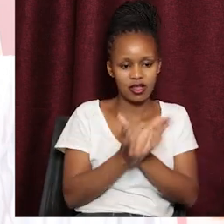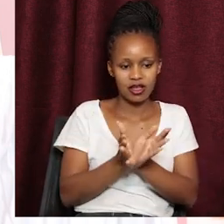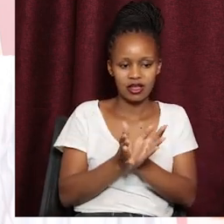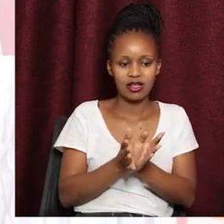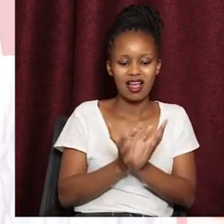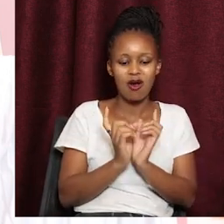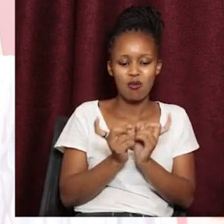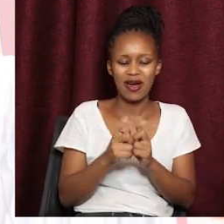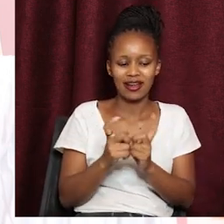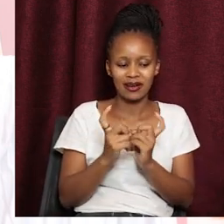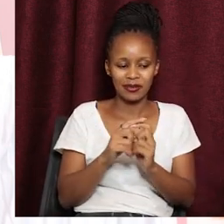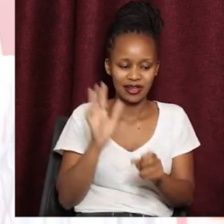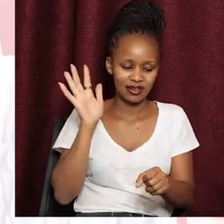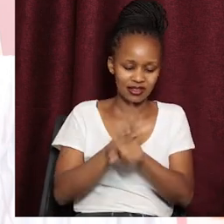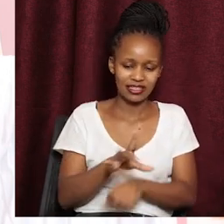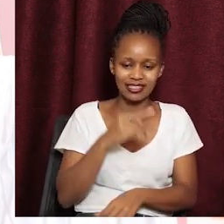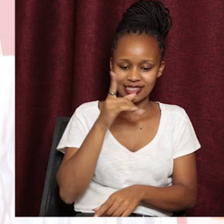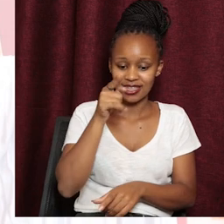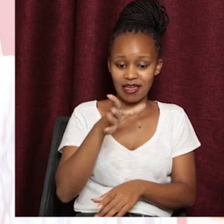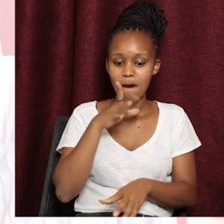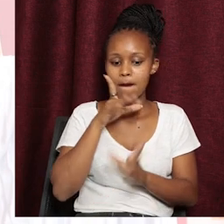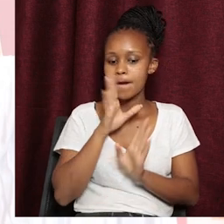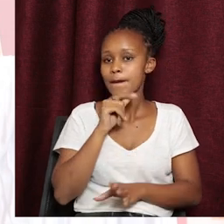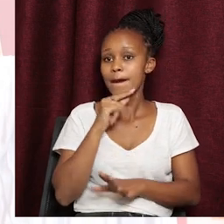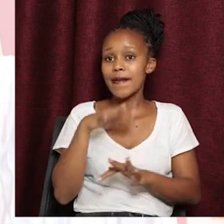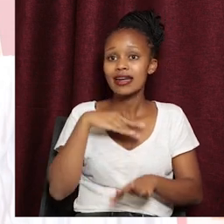at pain to see that the guy is dead.